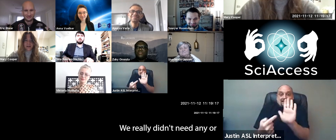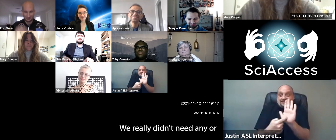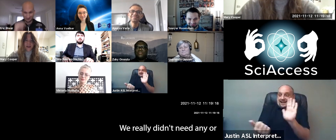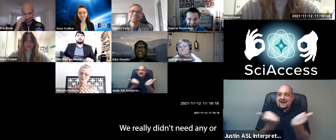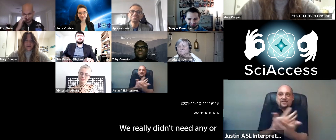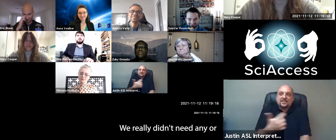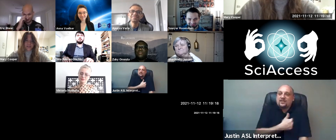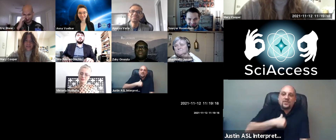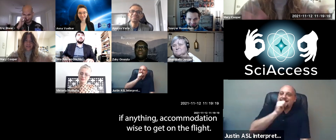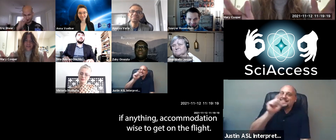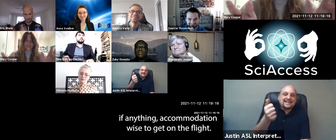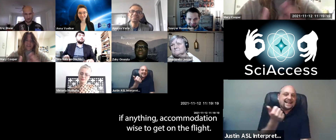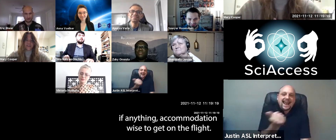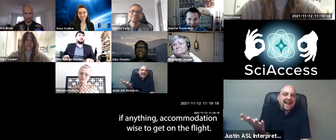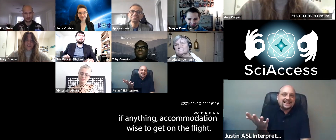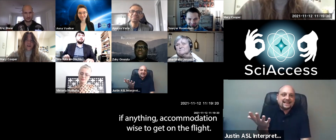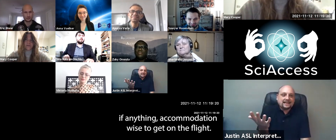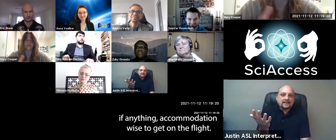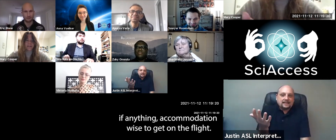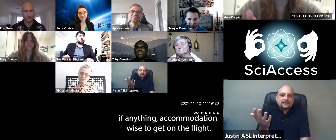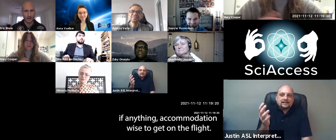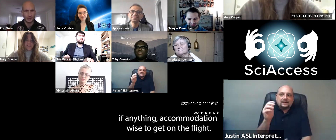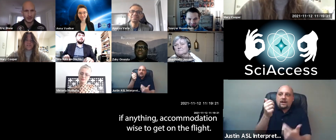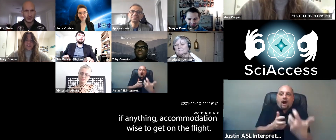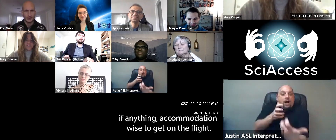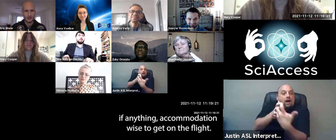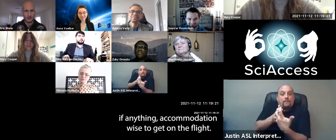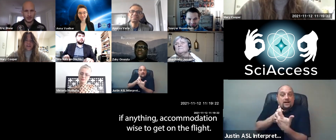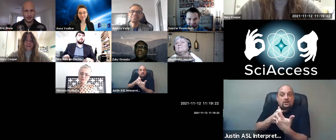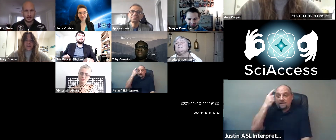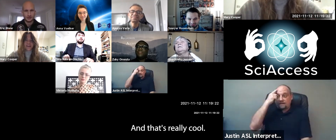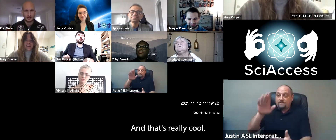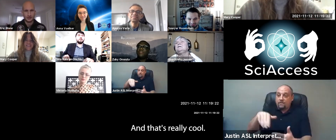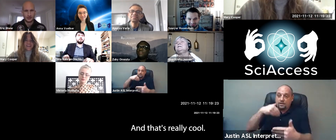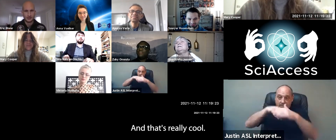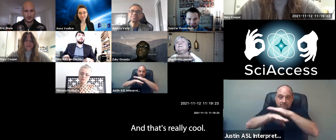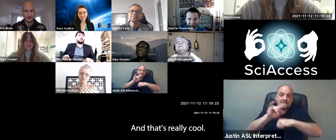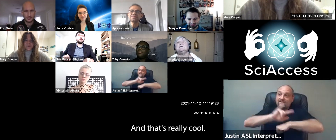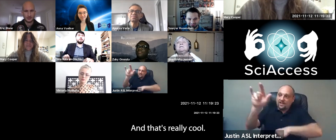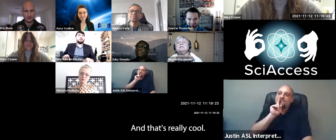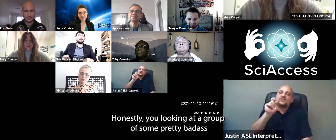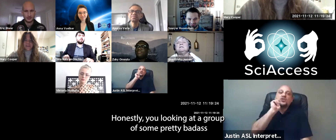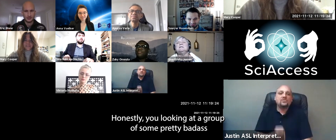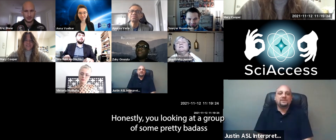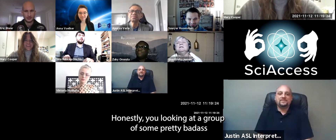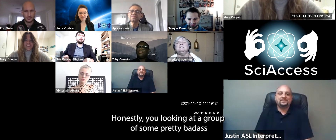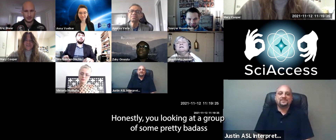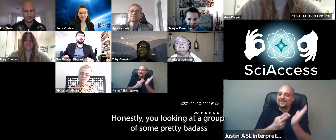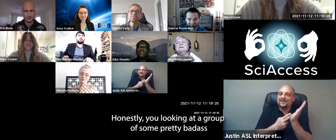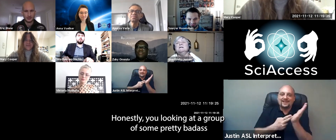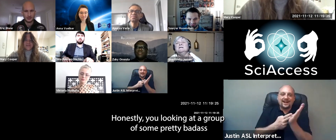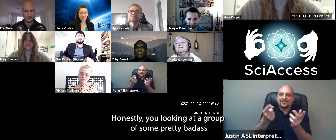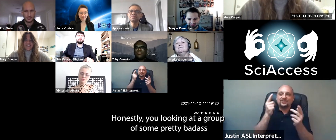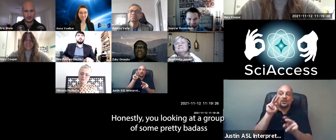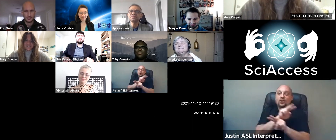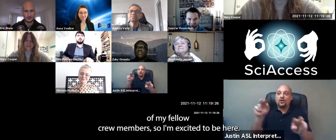need any, or if anything, accommodation wise, to get on the flight. And that's really cool. Honestly, you're looking at a group of